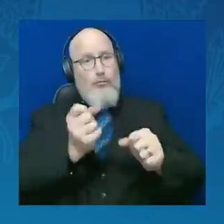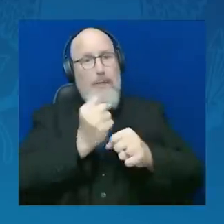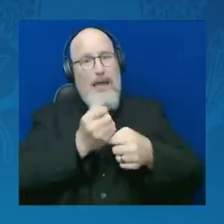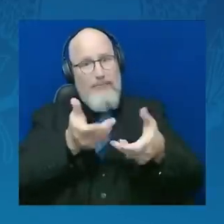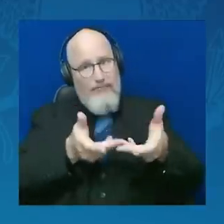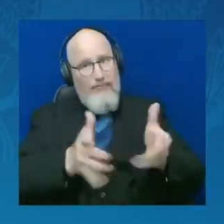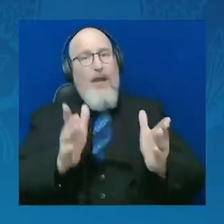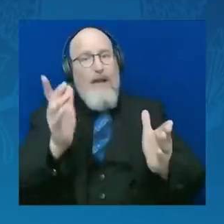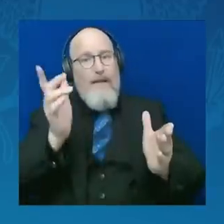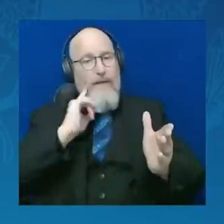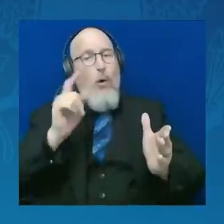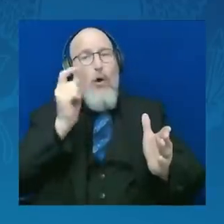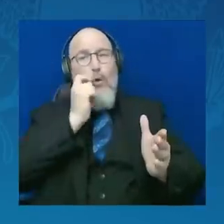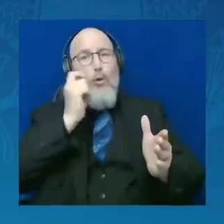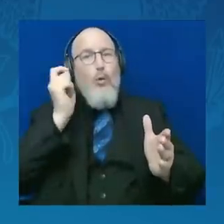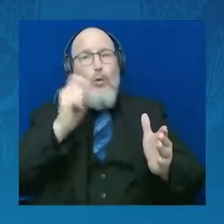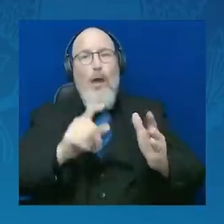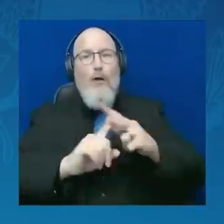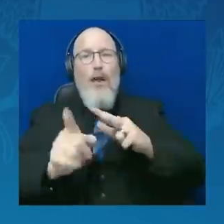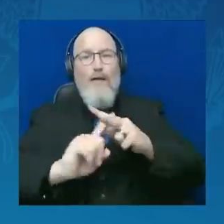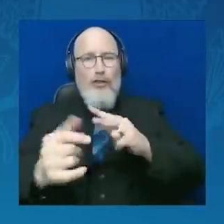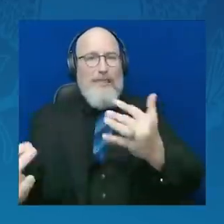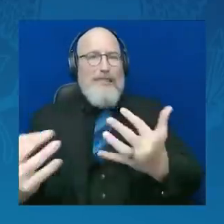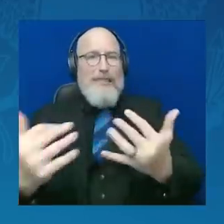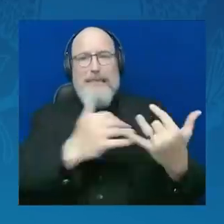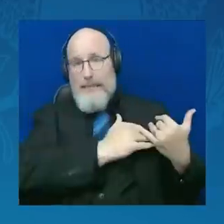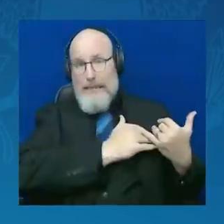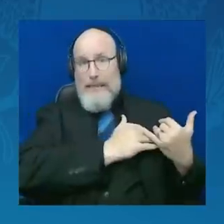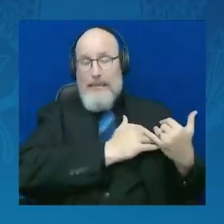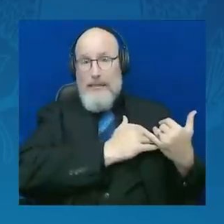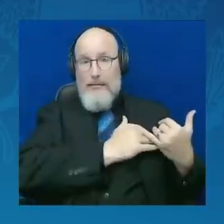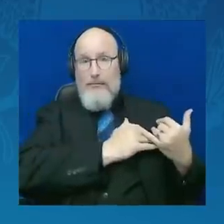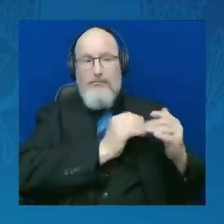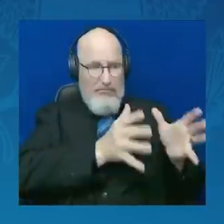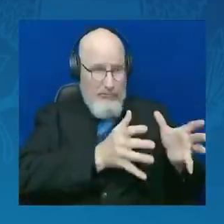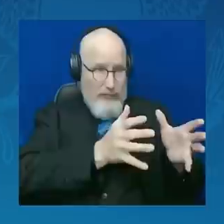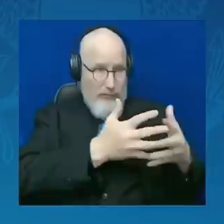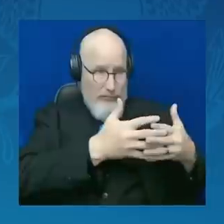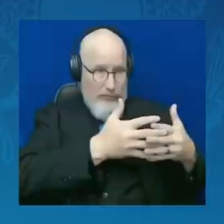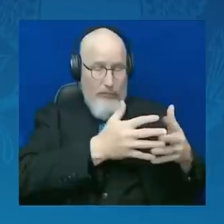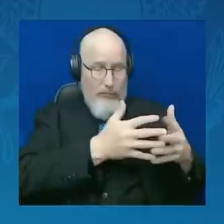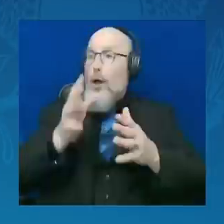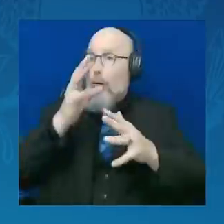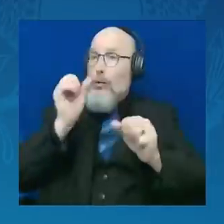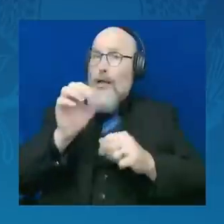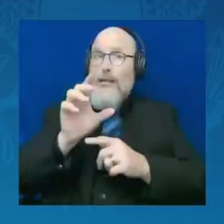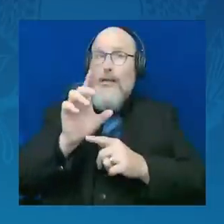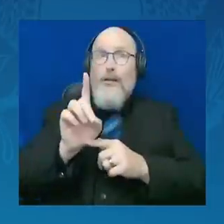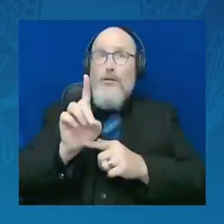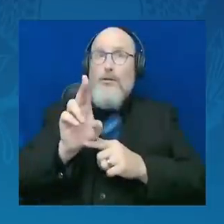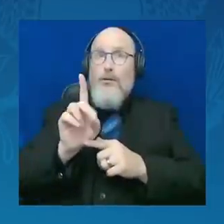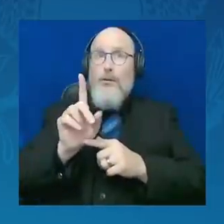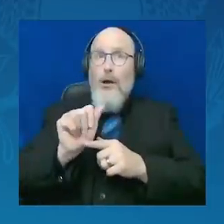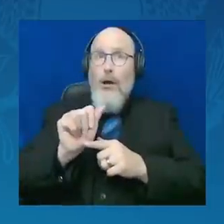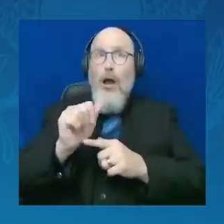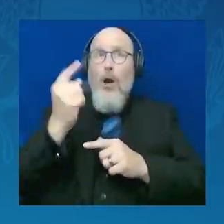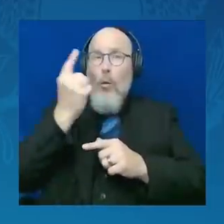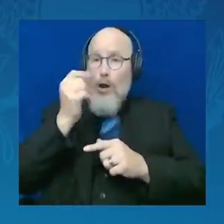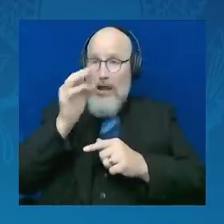for President Duda, I wanted to know if you think, and if you asked the United States to specifically accept more